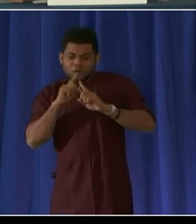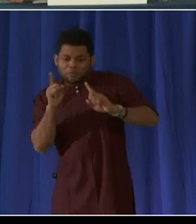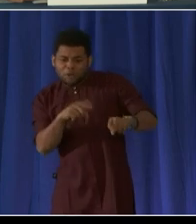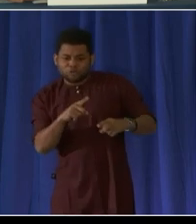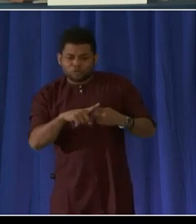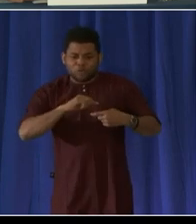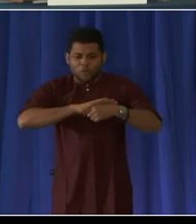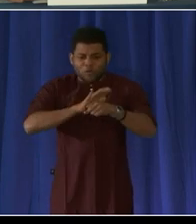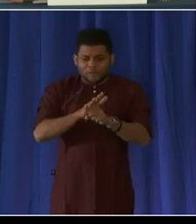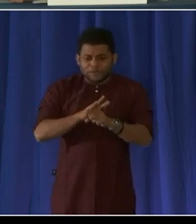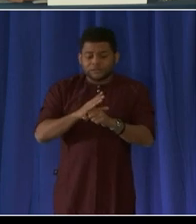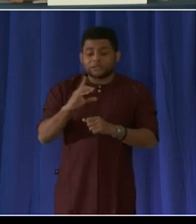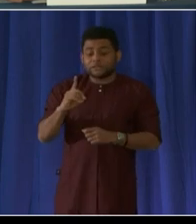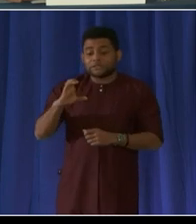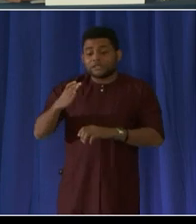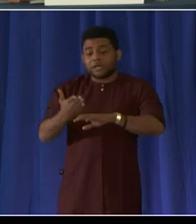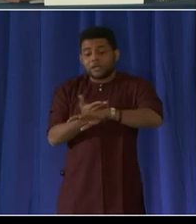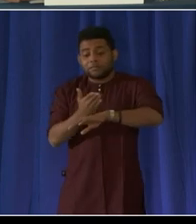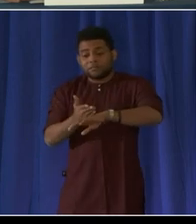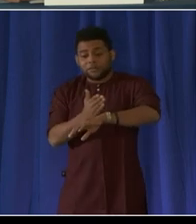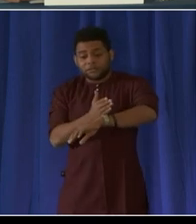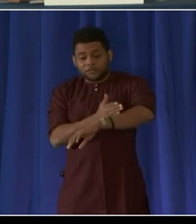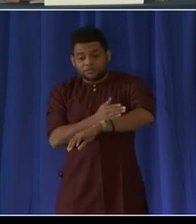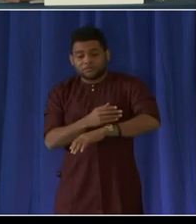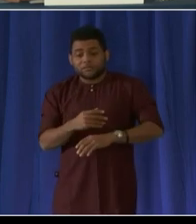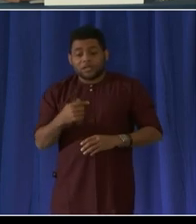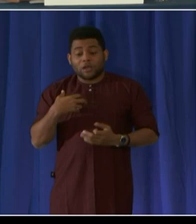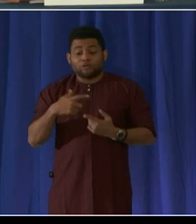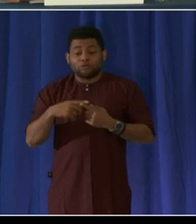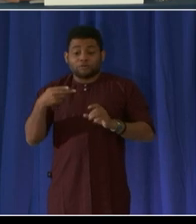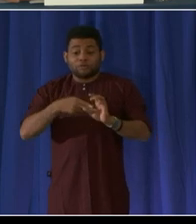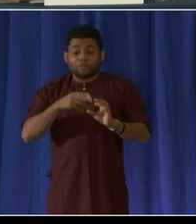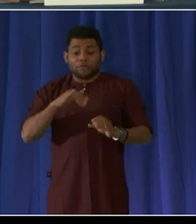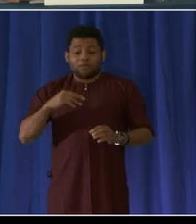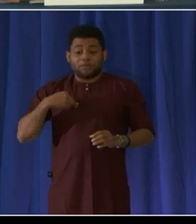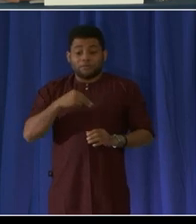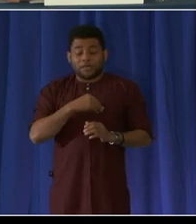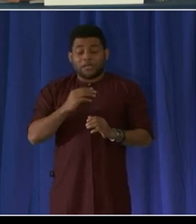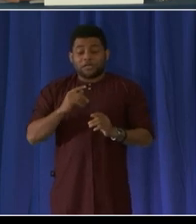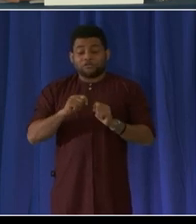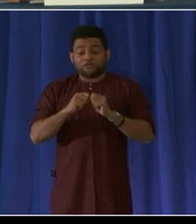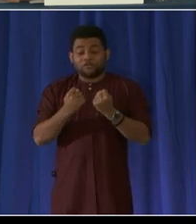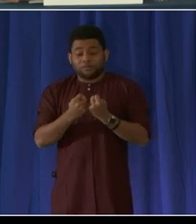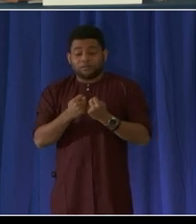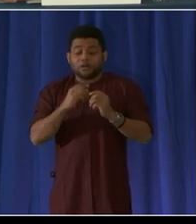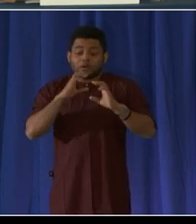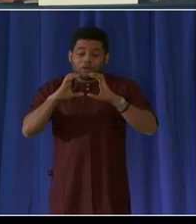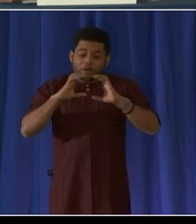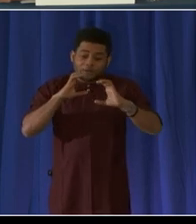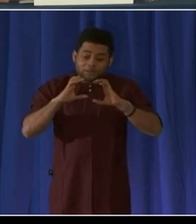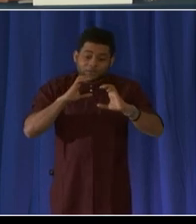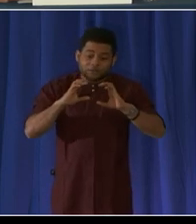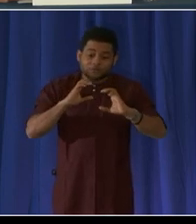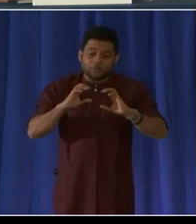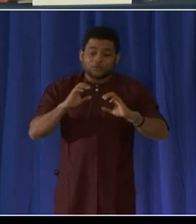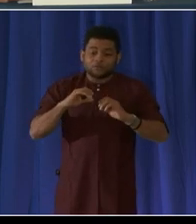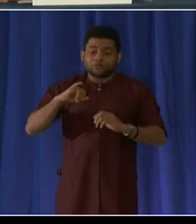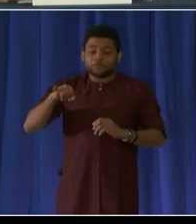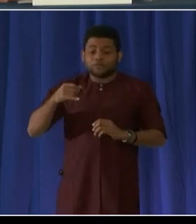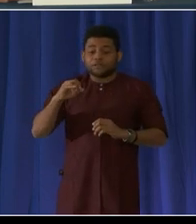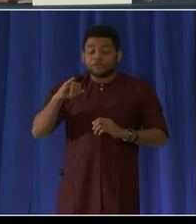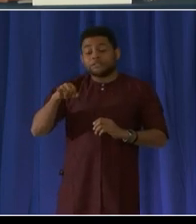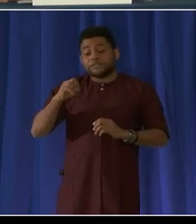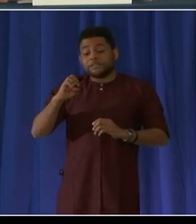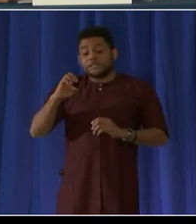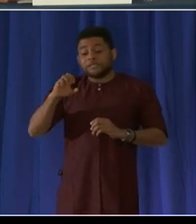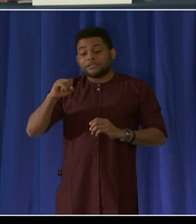updates. This evening, I am joined by members of our team, which includes our communications person in Jessica